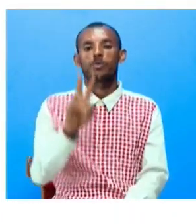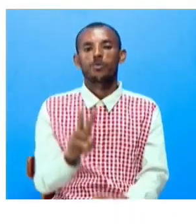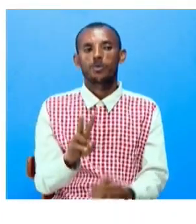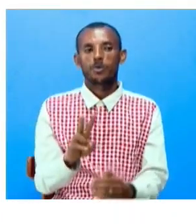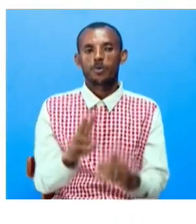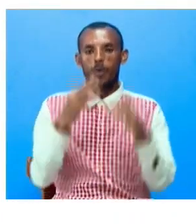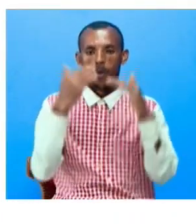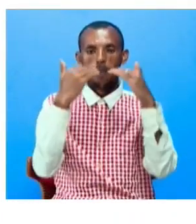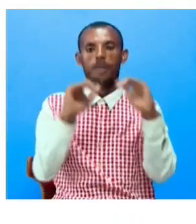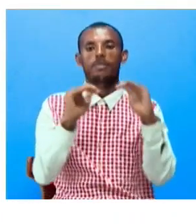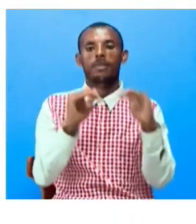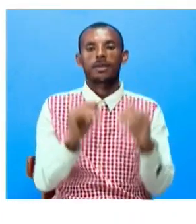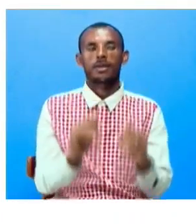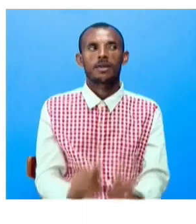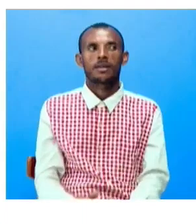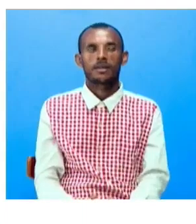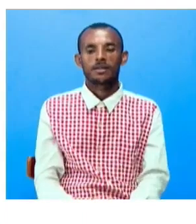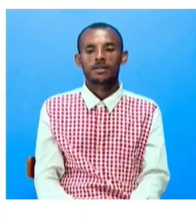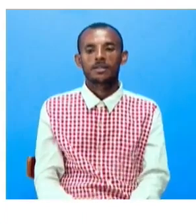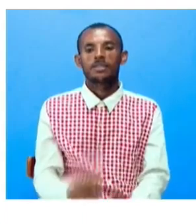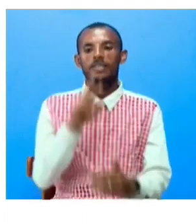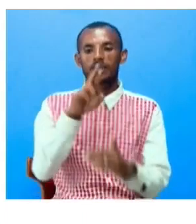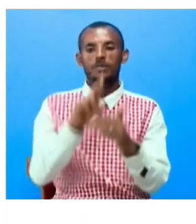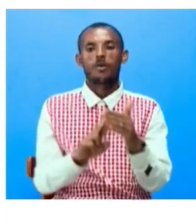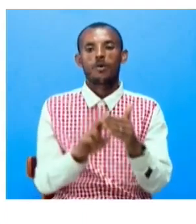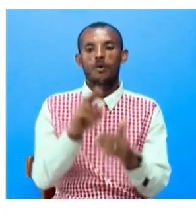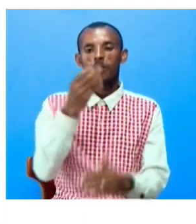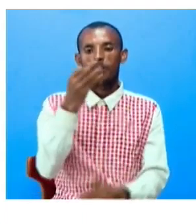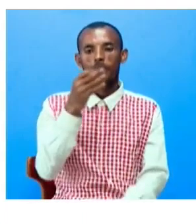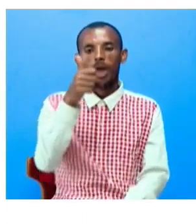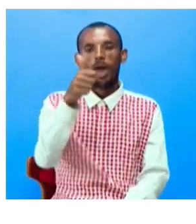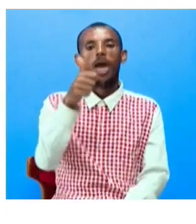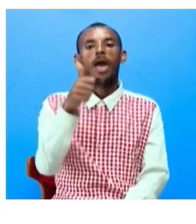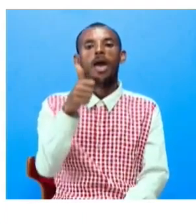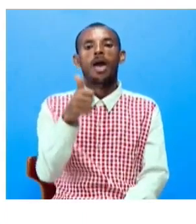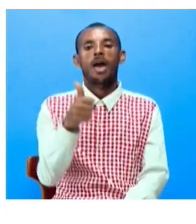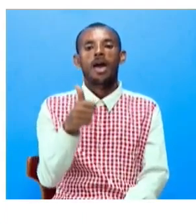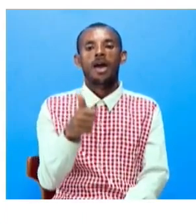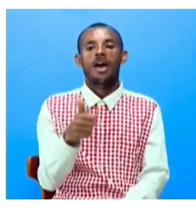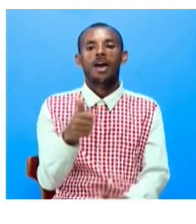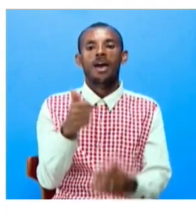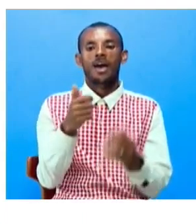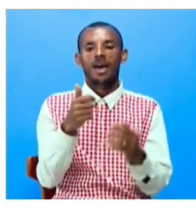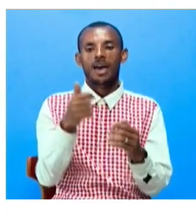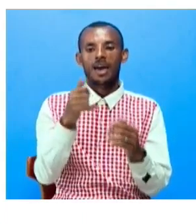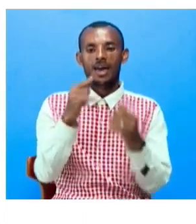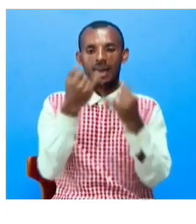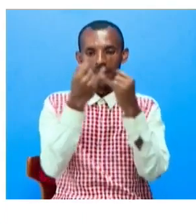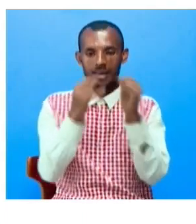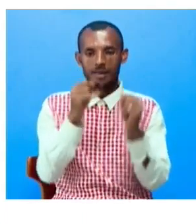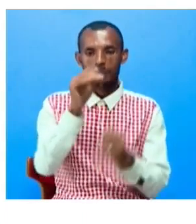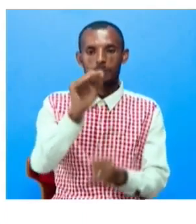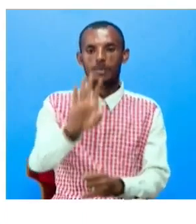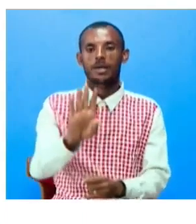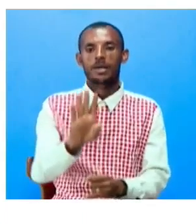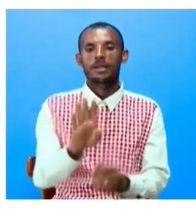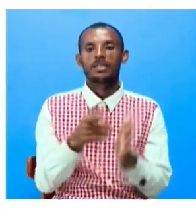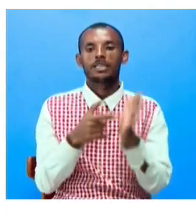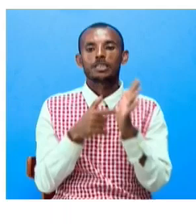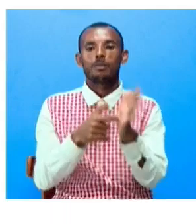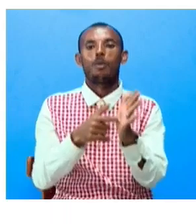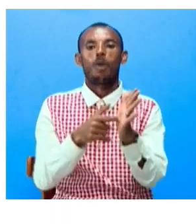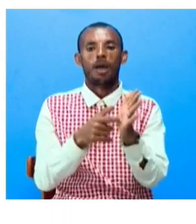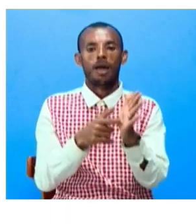of A to B, symbolically written as